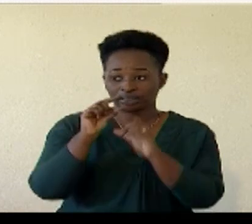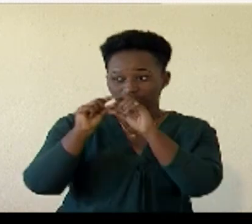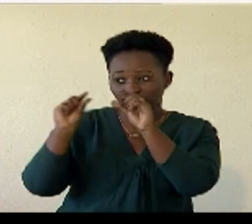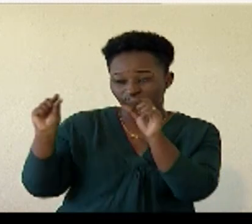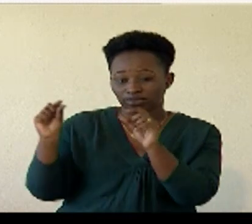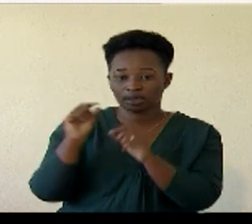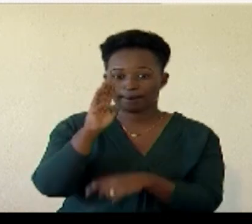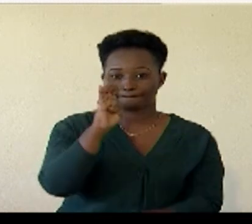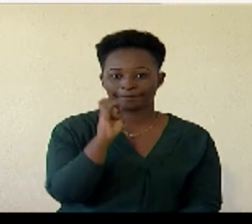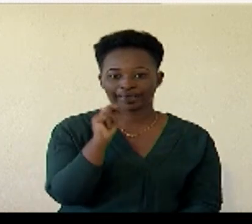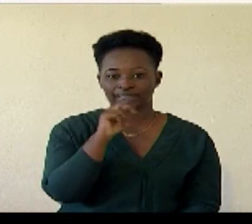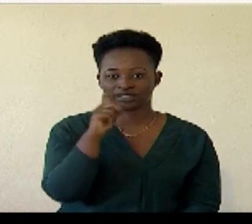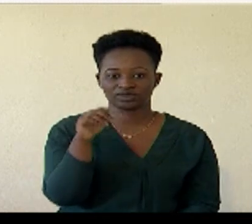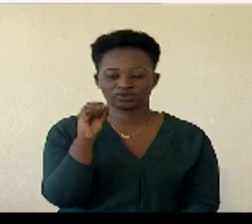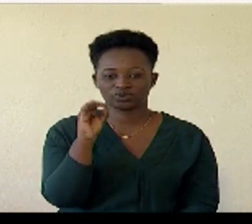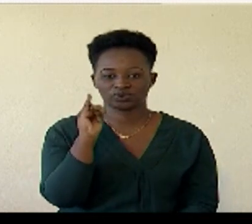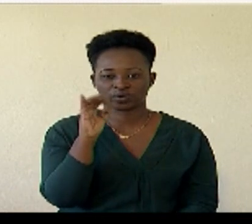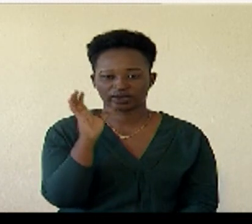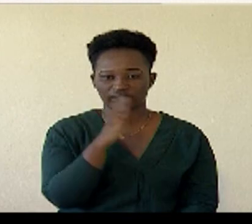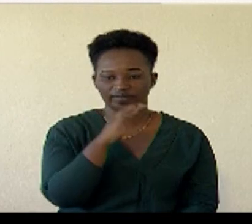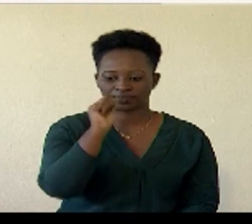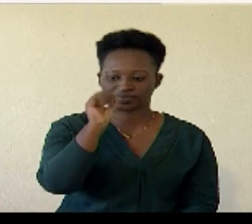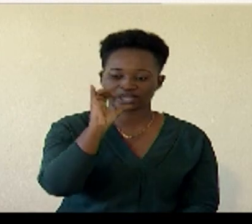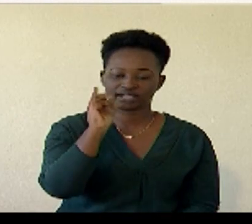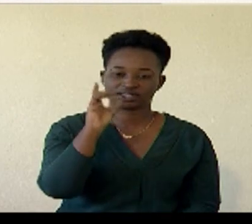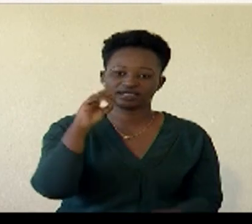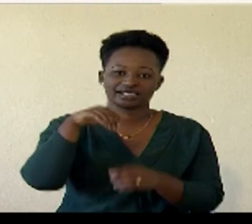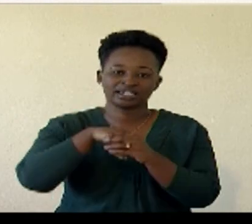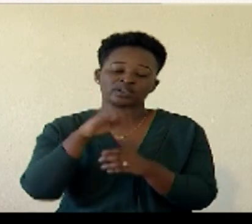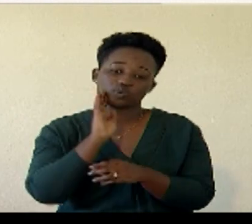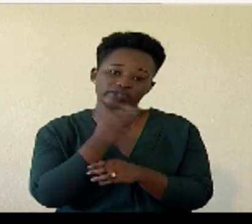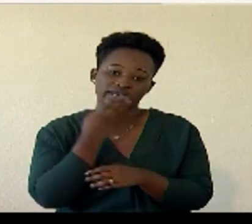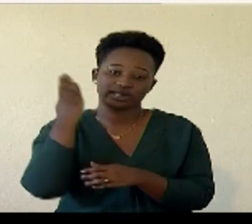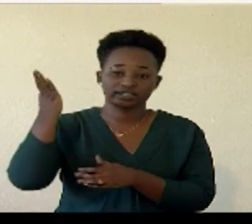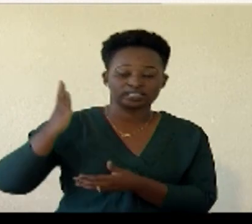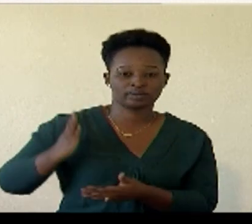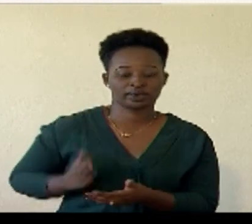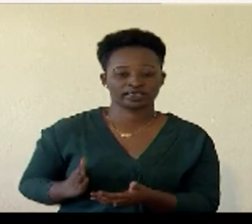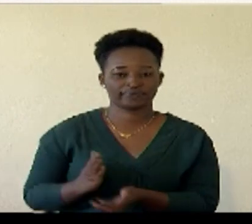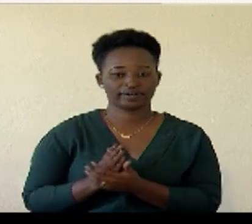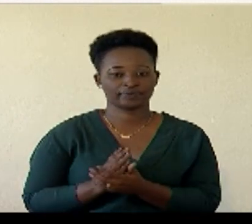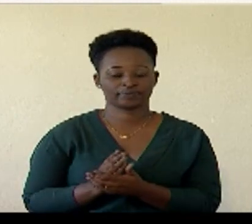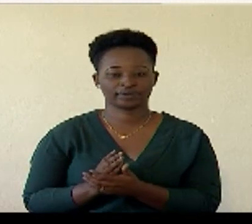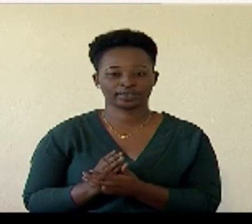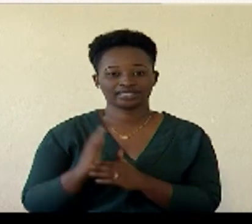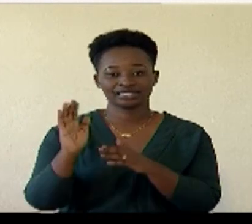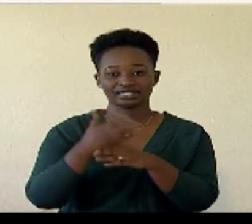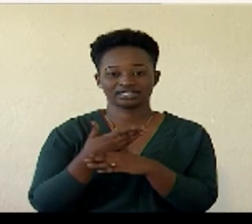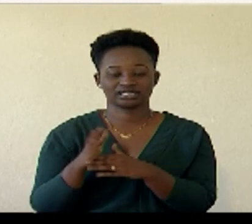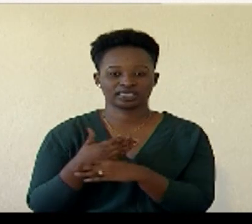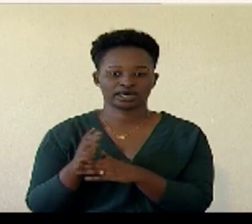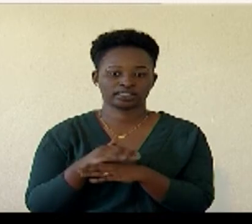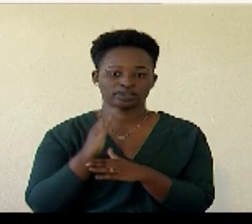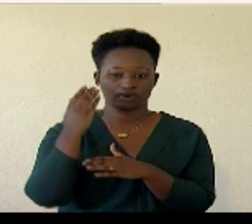So all acids ionize in water. So this behavior is shared throughout all